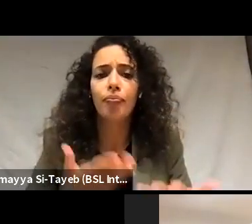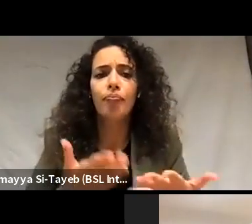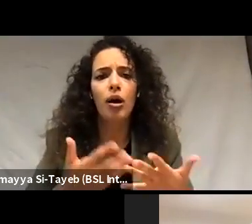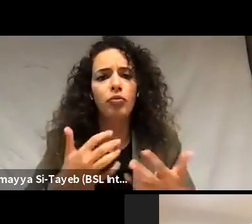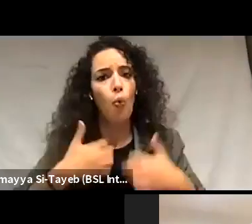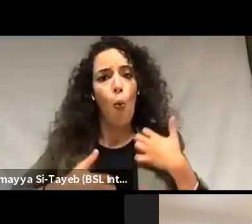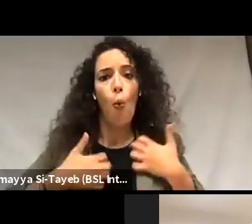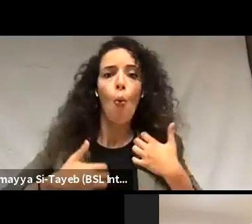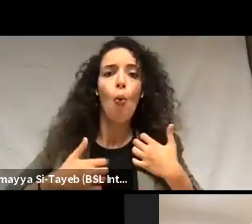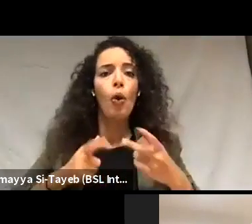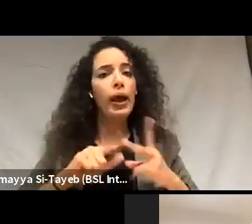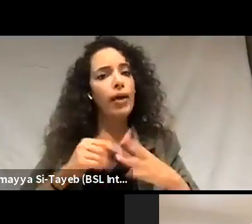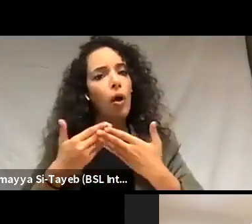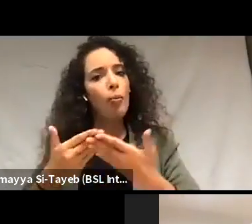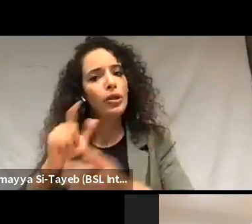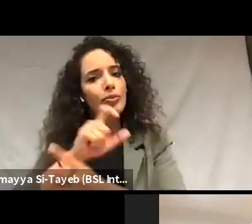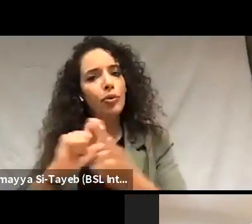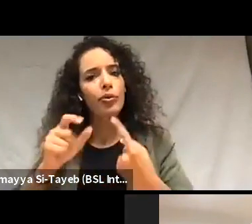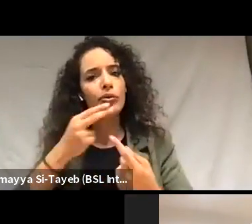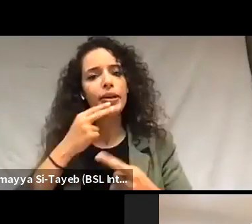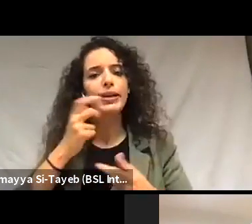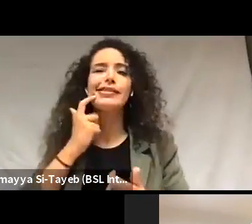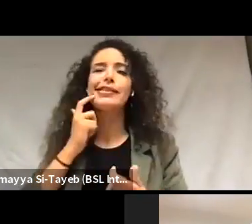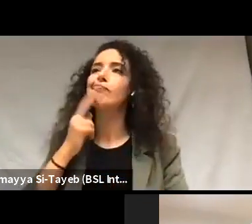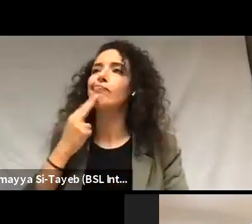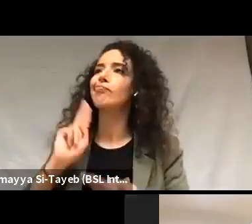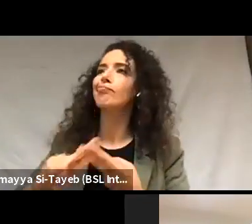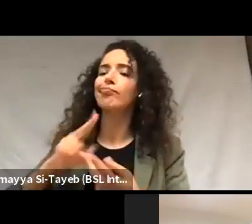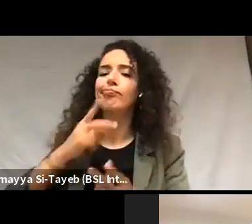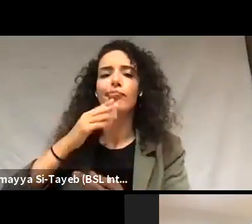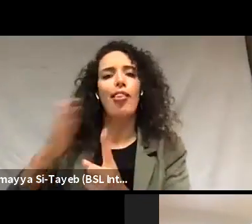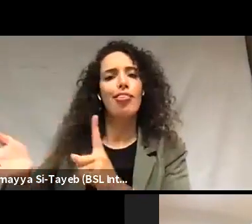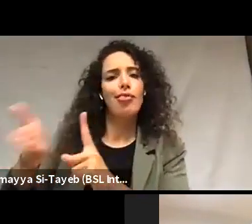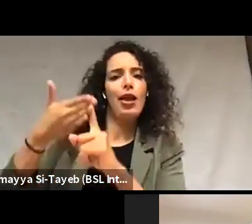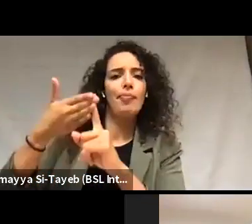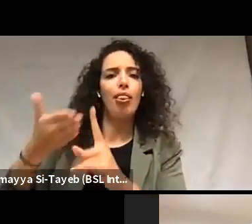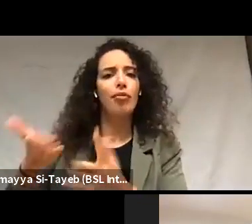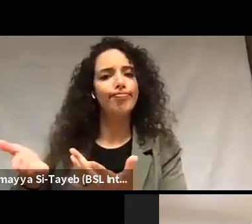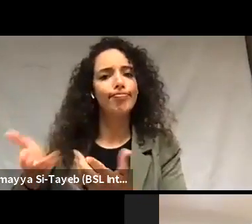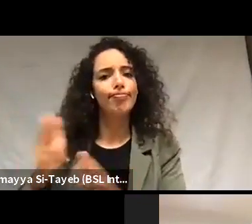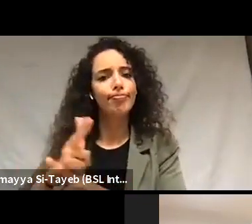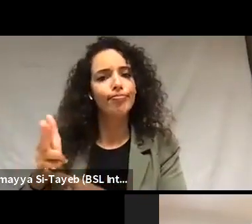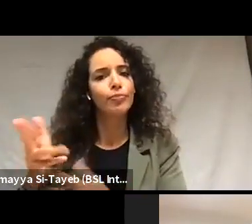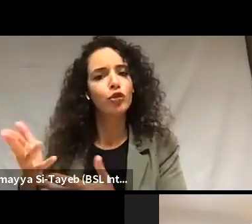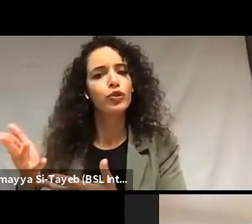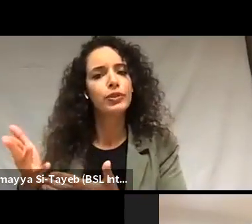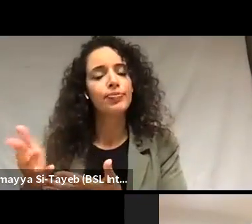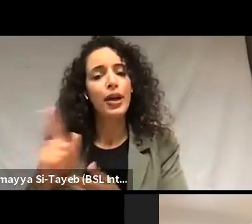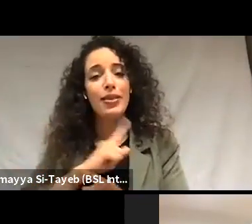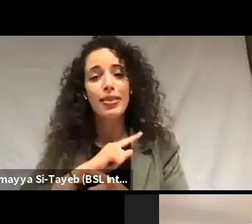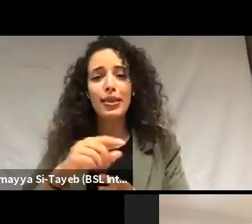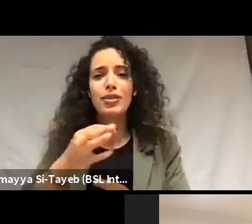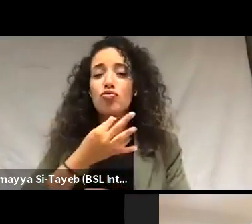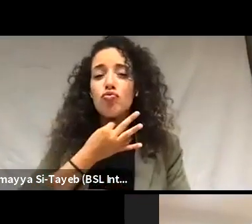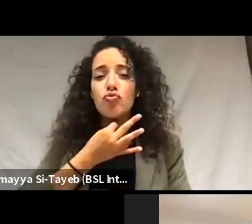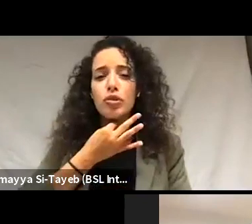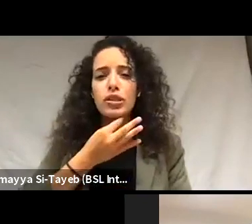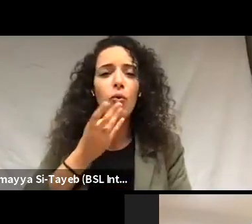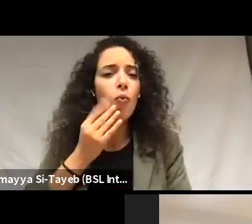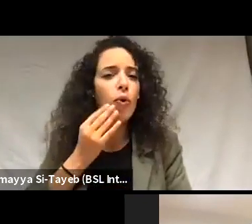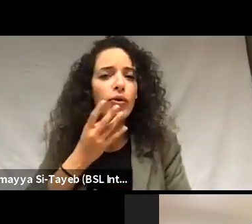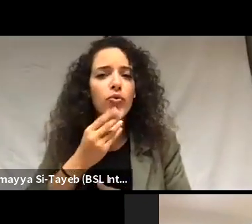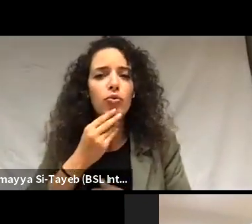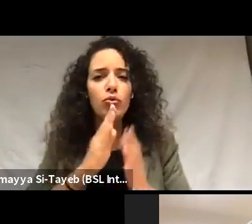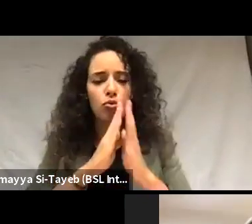community. And that is the danger of ever using religious handles to simply,